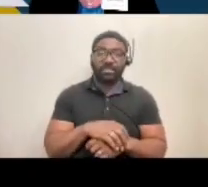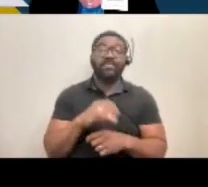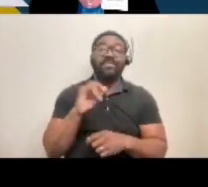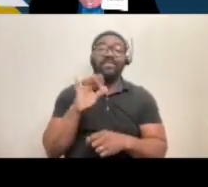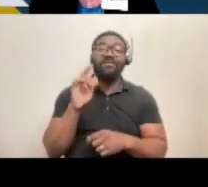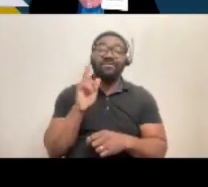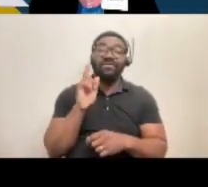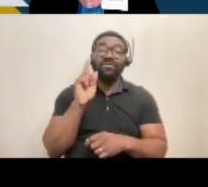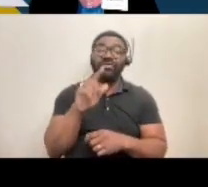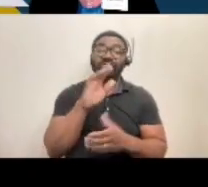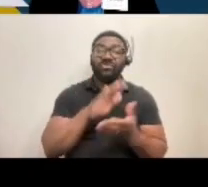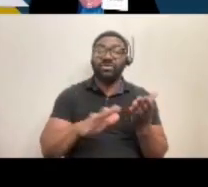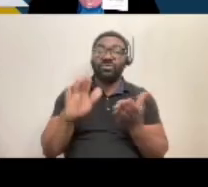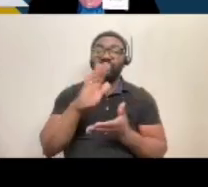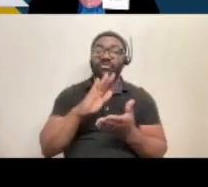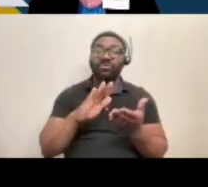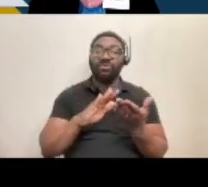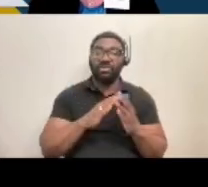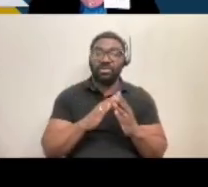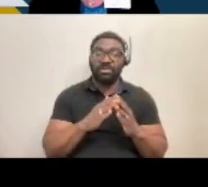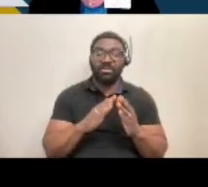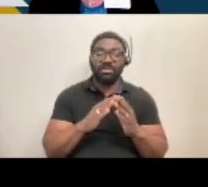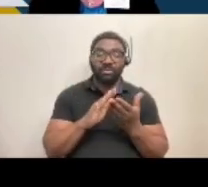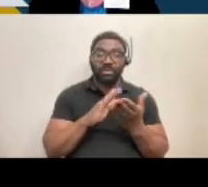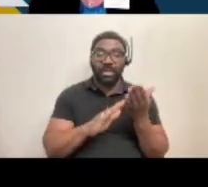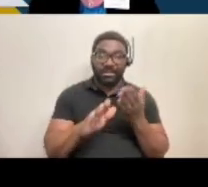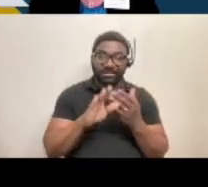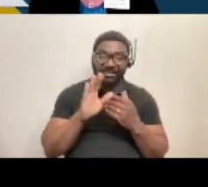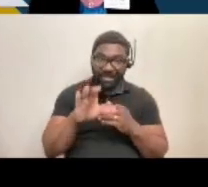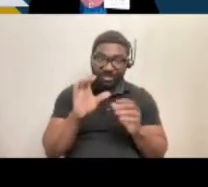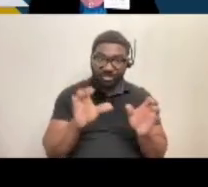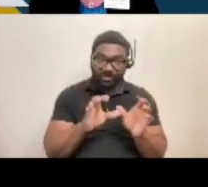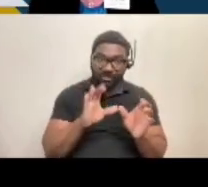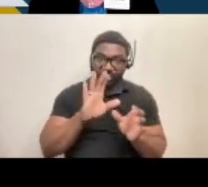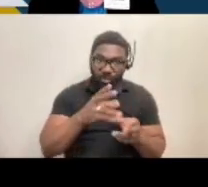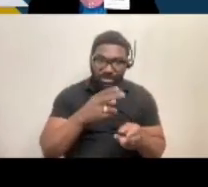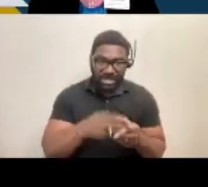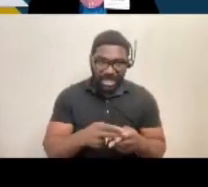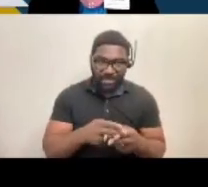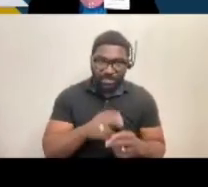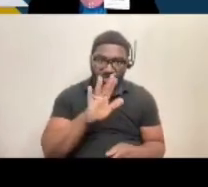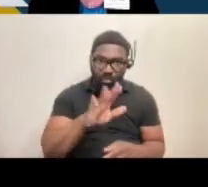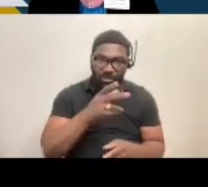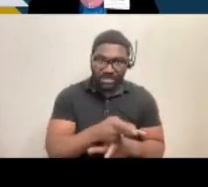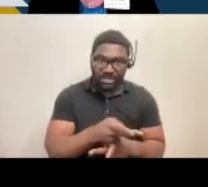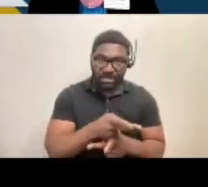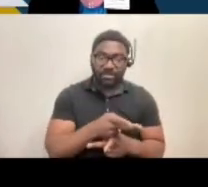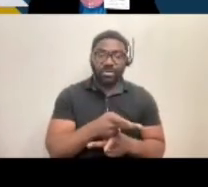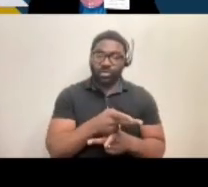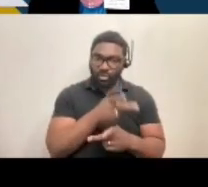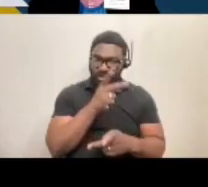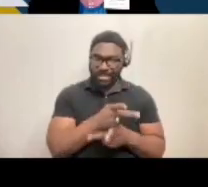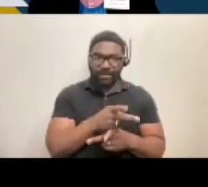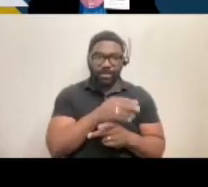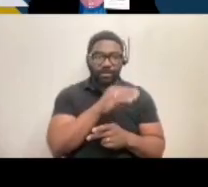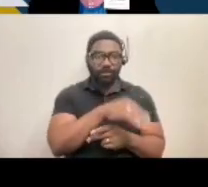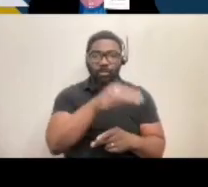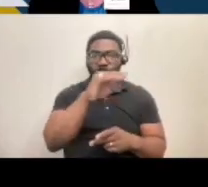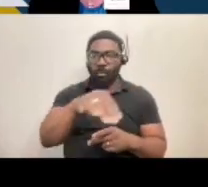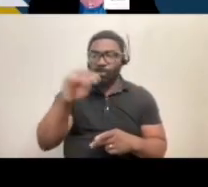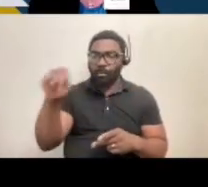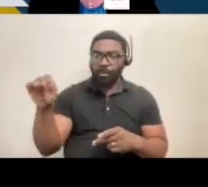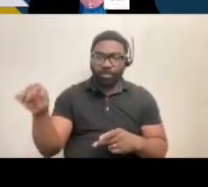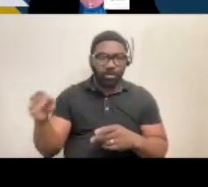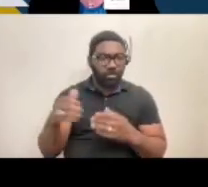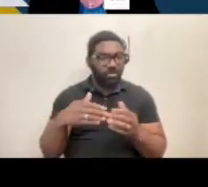that certificate is in your name. That is your training. That's yours. It is yours to move forward with. It's yours to take with